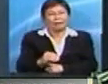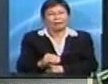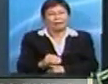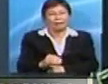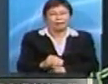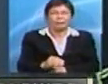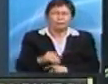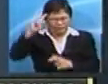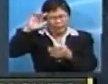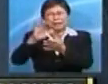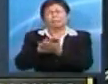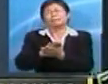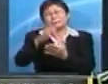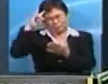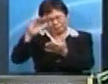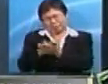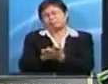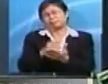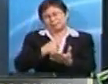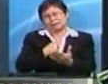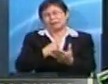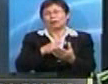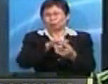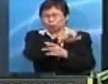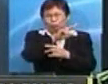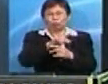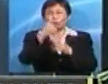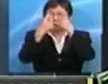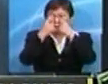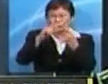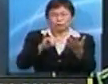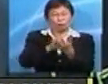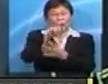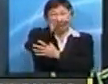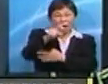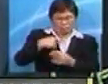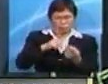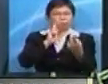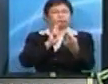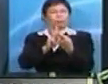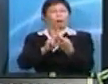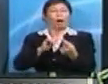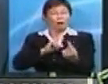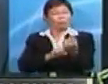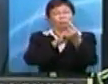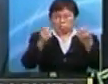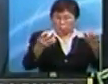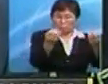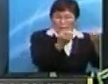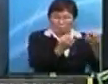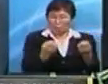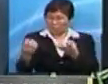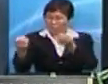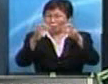be. Those are rational requests. And I've engaged them, and majority of the families have been